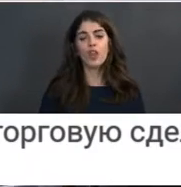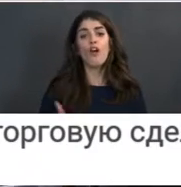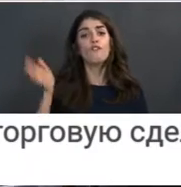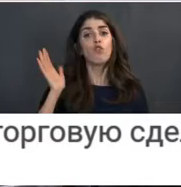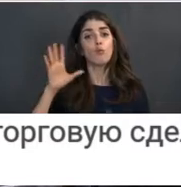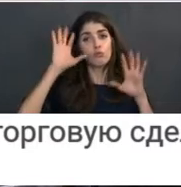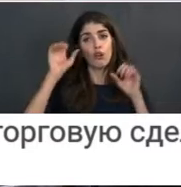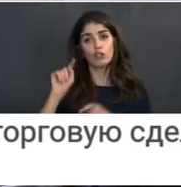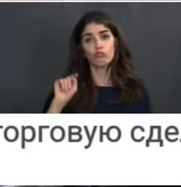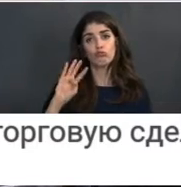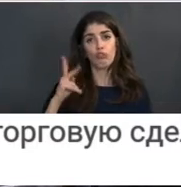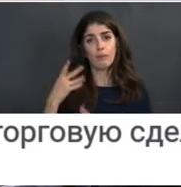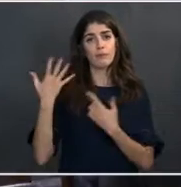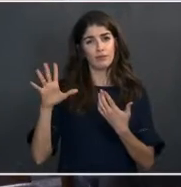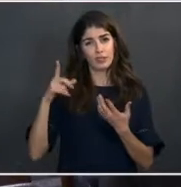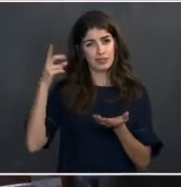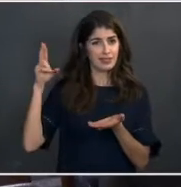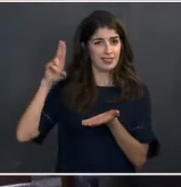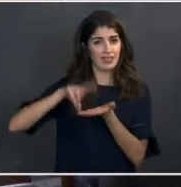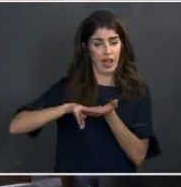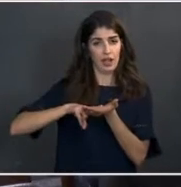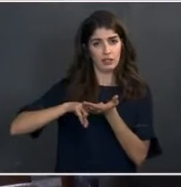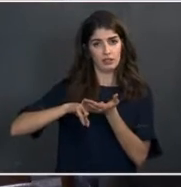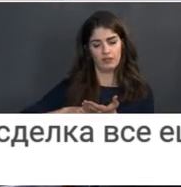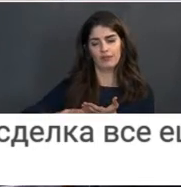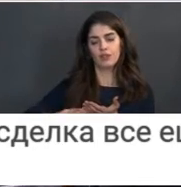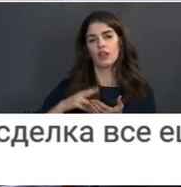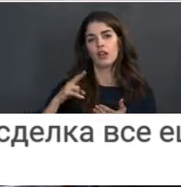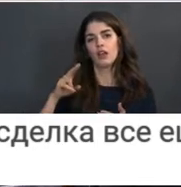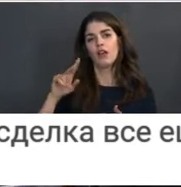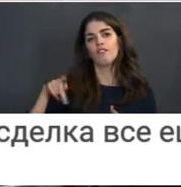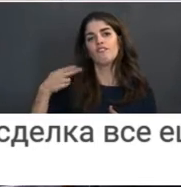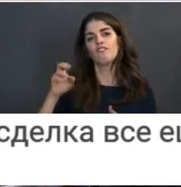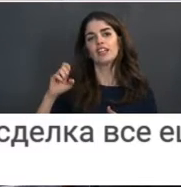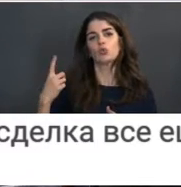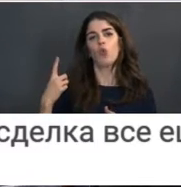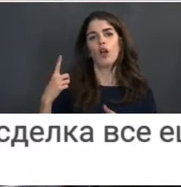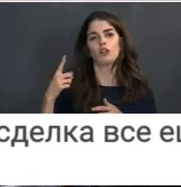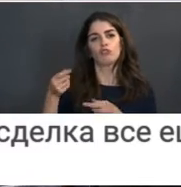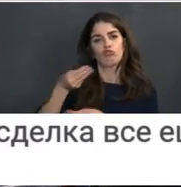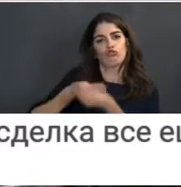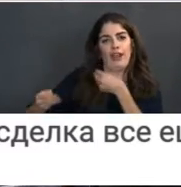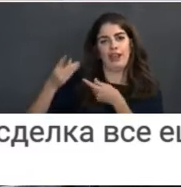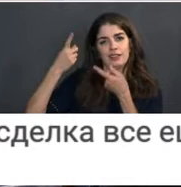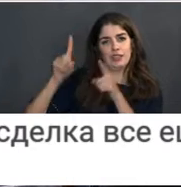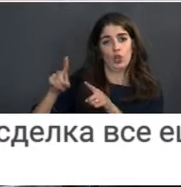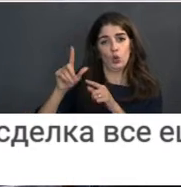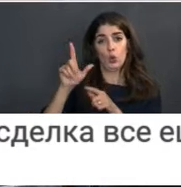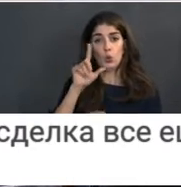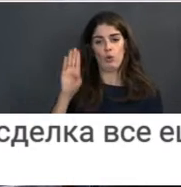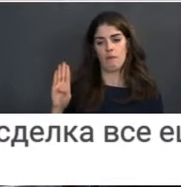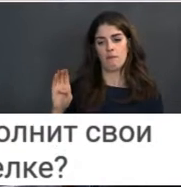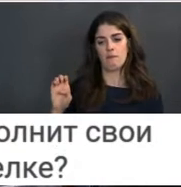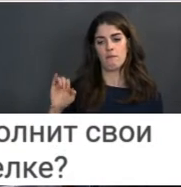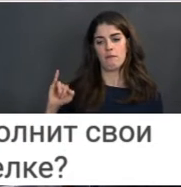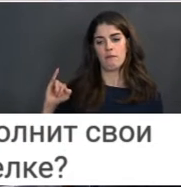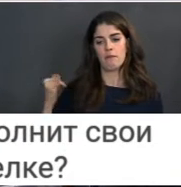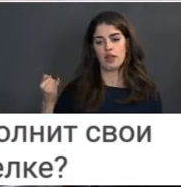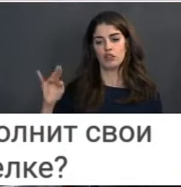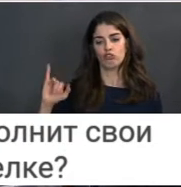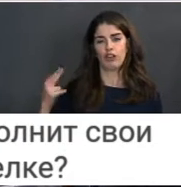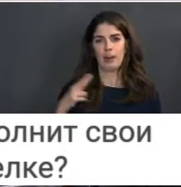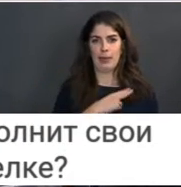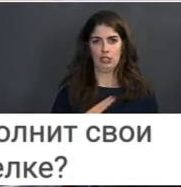signed a Phase 1 trade deal with Beijing. Does President Biden consider that deal still to be in effect, and does